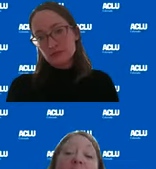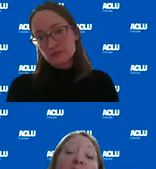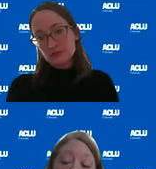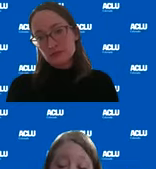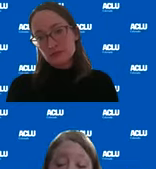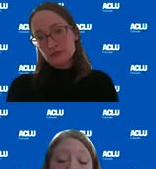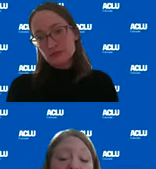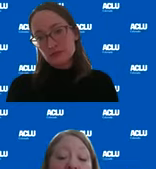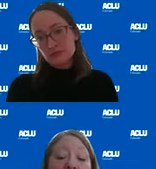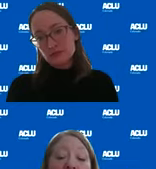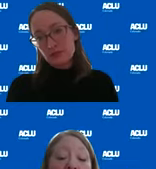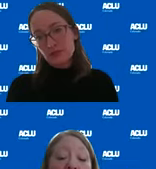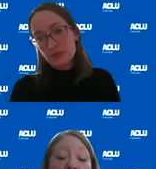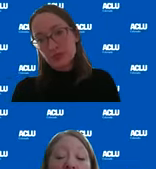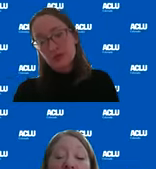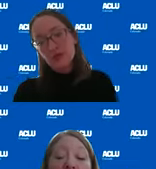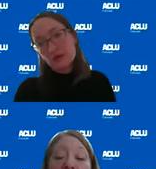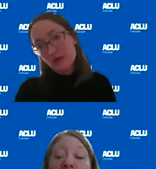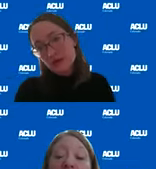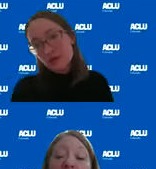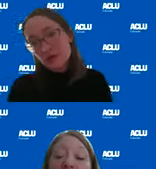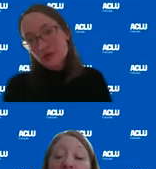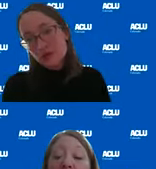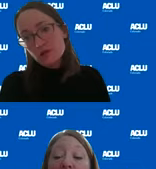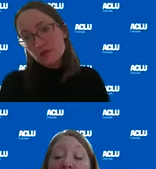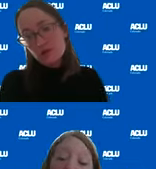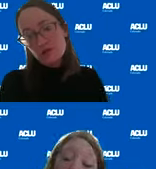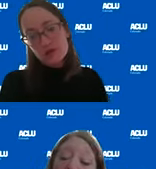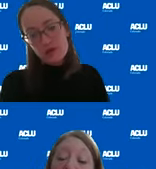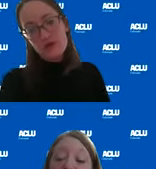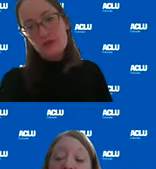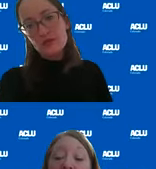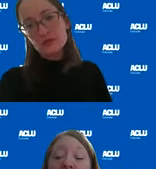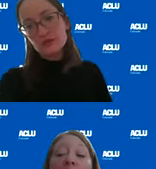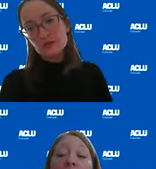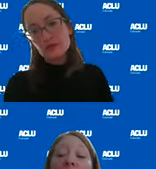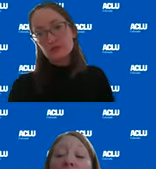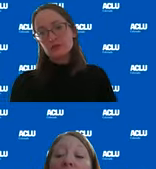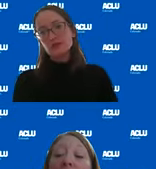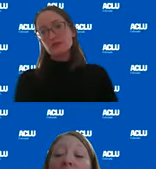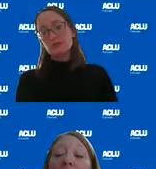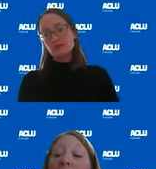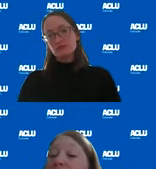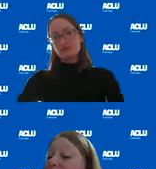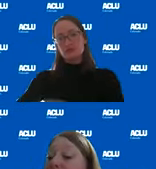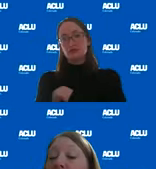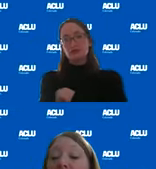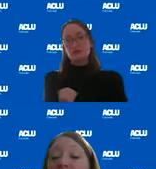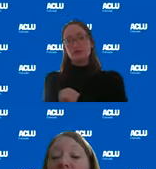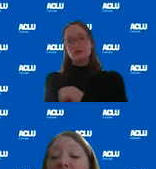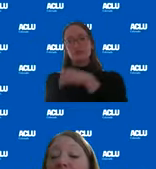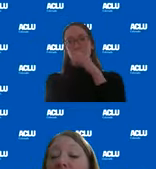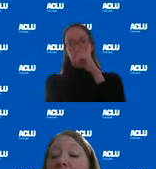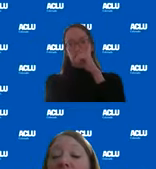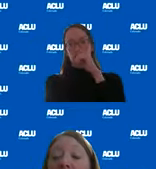An email went out earlier today. Hopefully you got that. There's a link to sign up in there. And if all else fails, you can